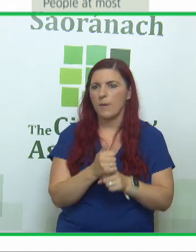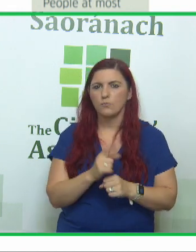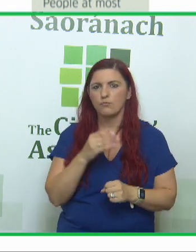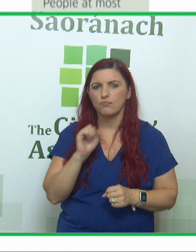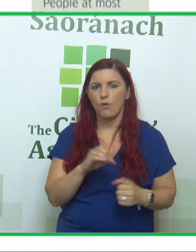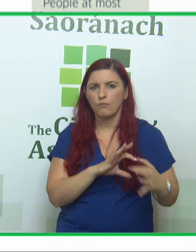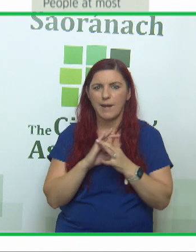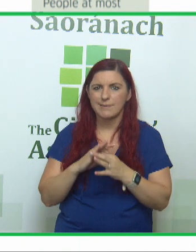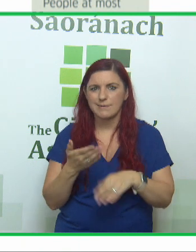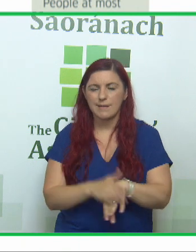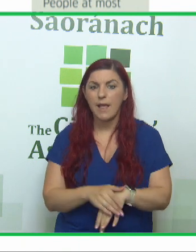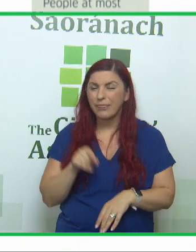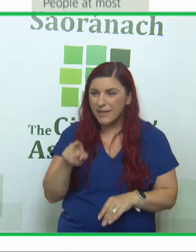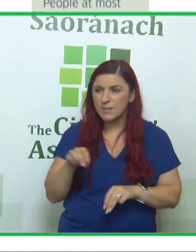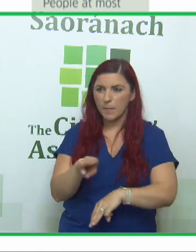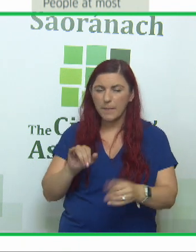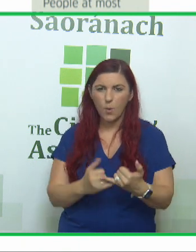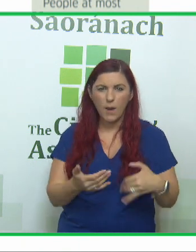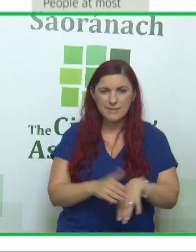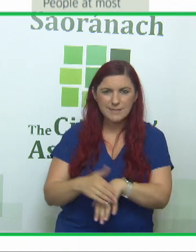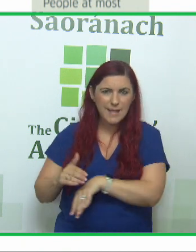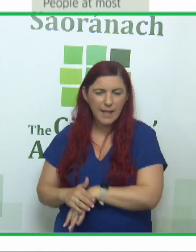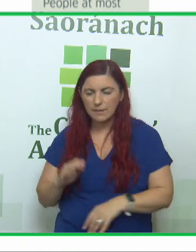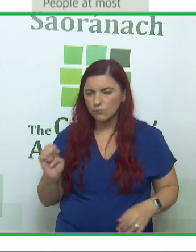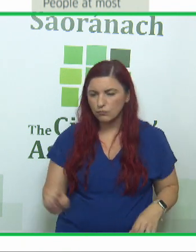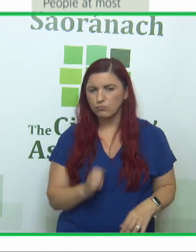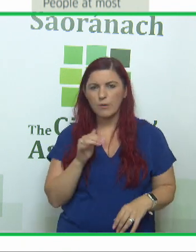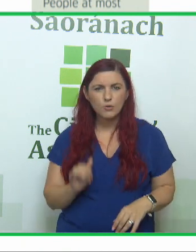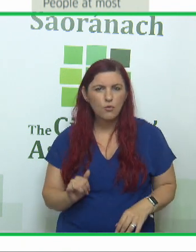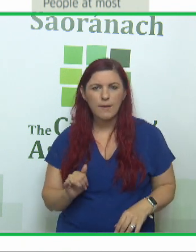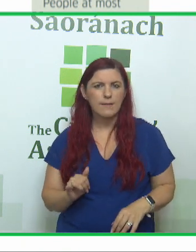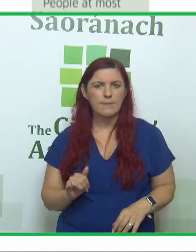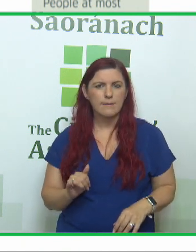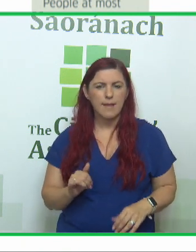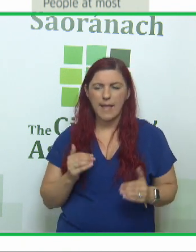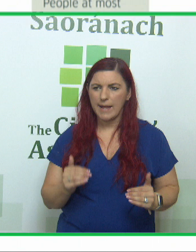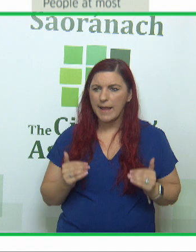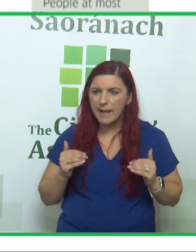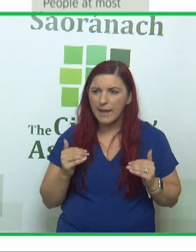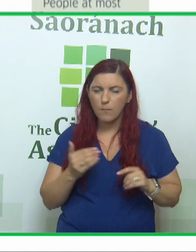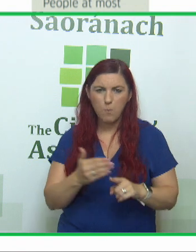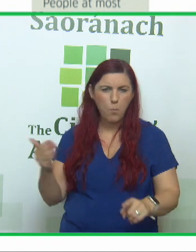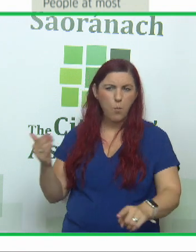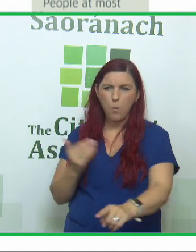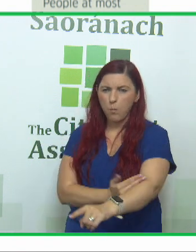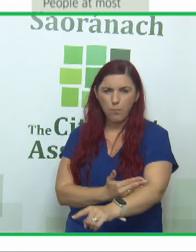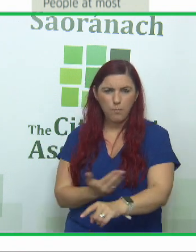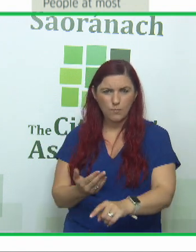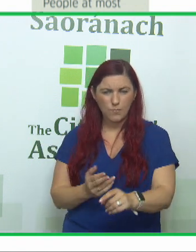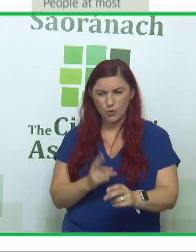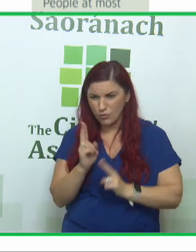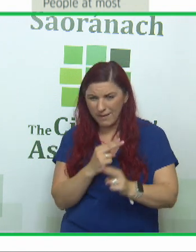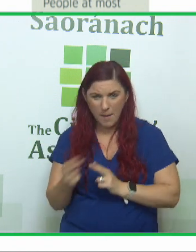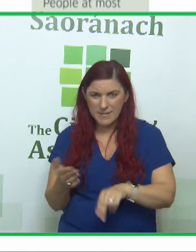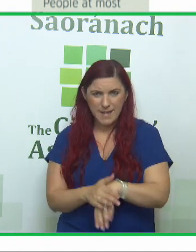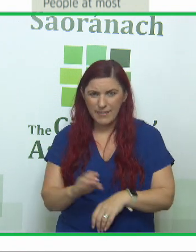deaths. These are people dying prematurely, well in advance of when they should die. We need to make